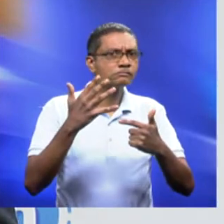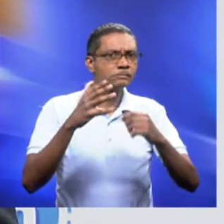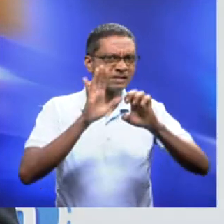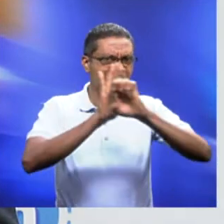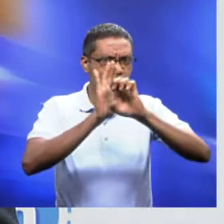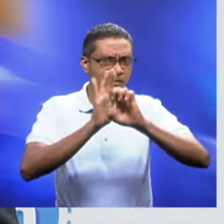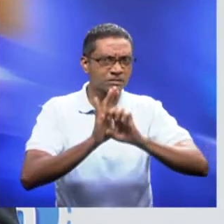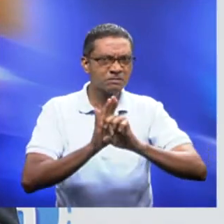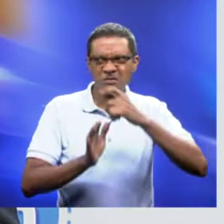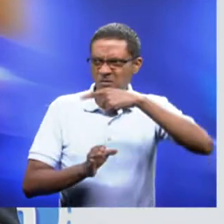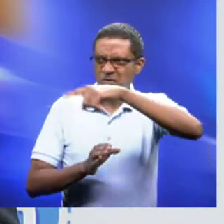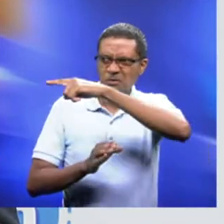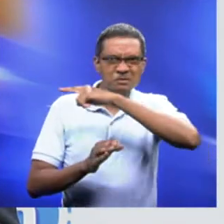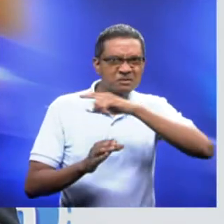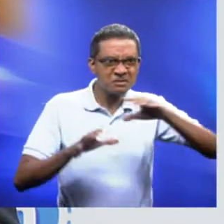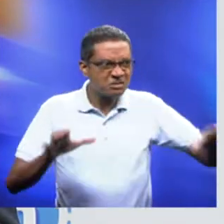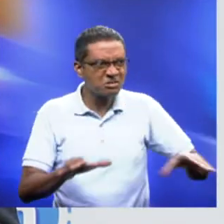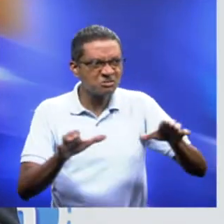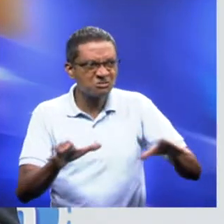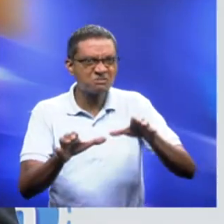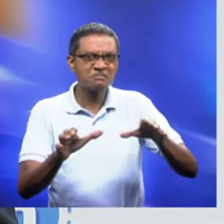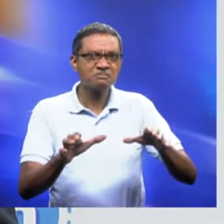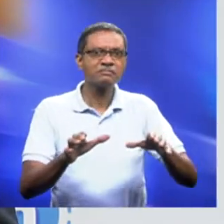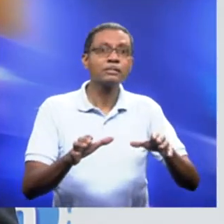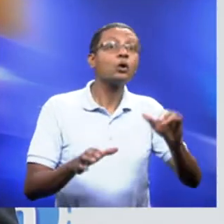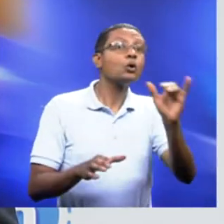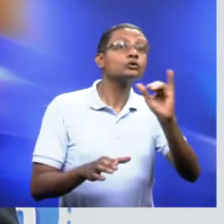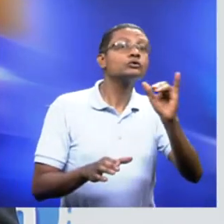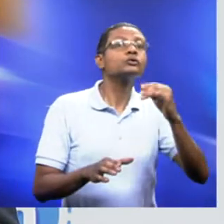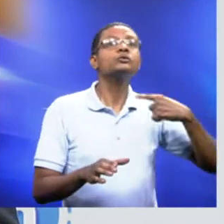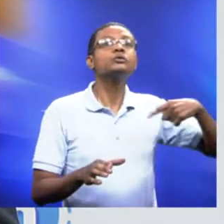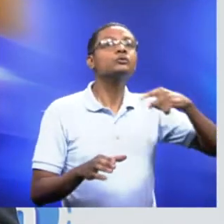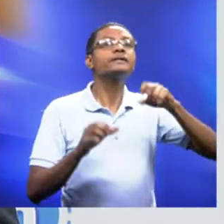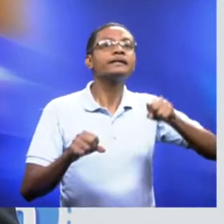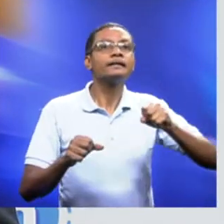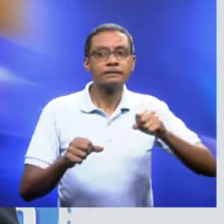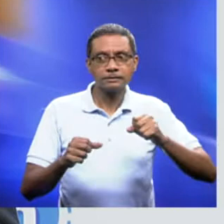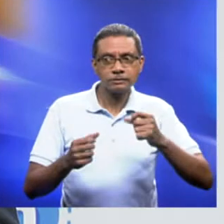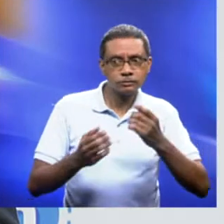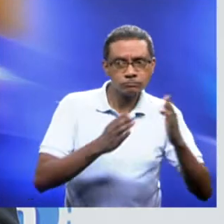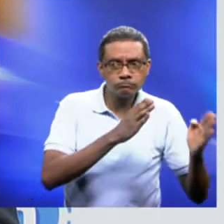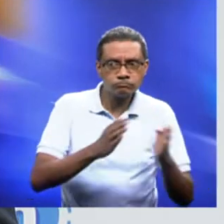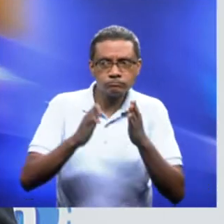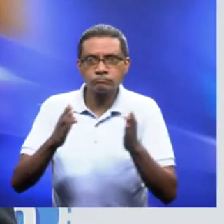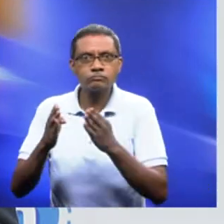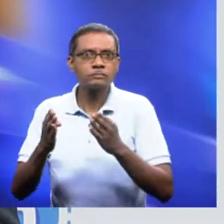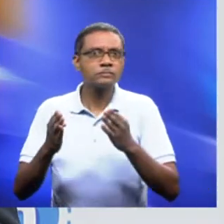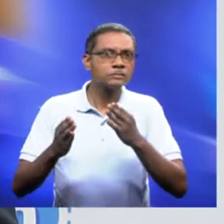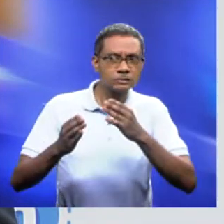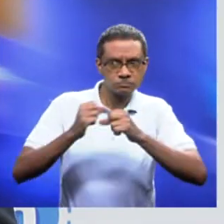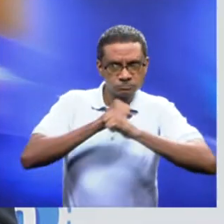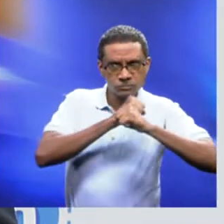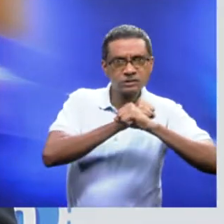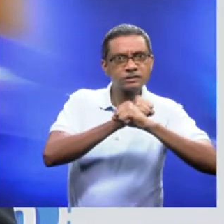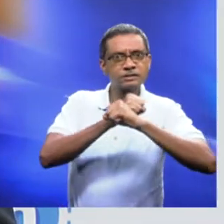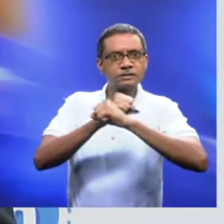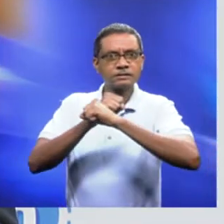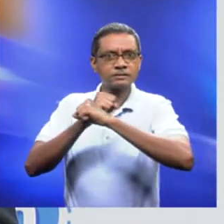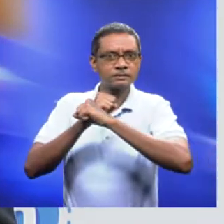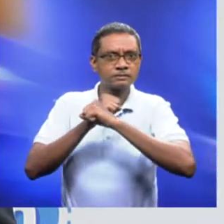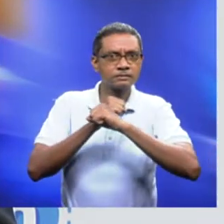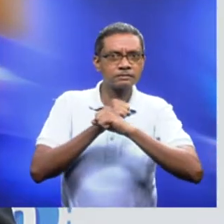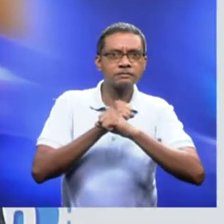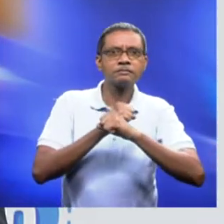of activities and some solutions at personal and professional levels for dealing with cybercrime